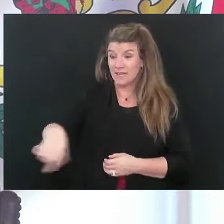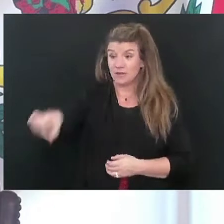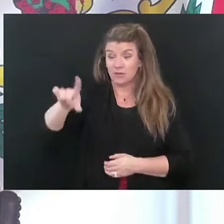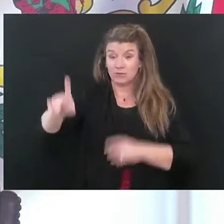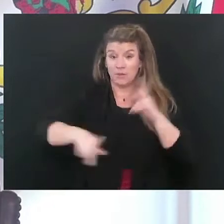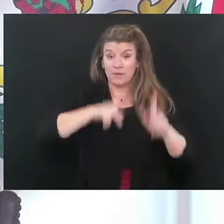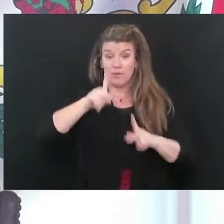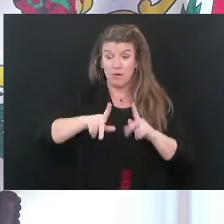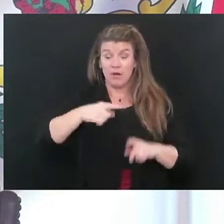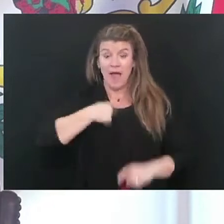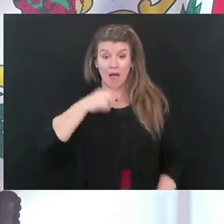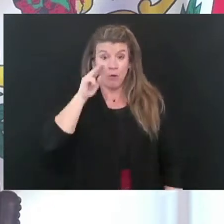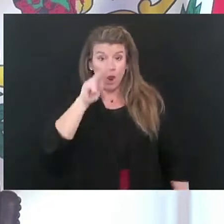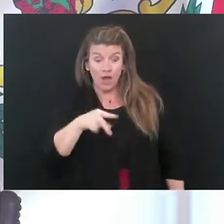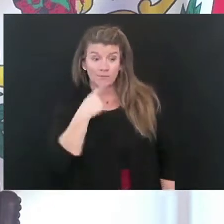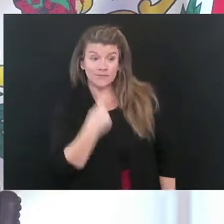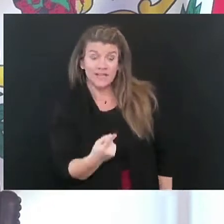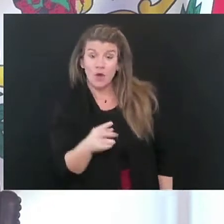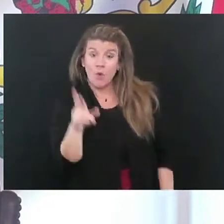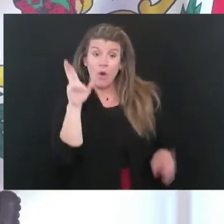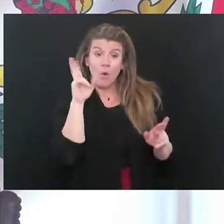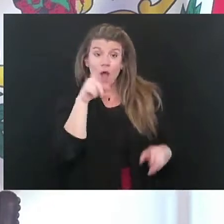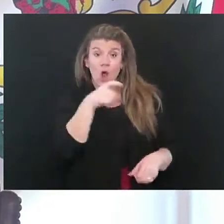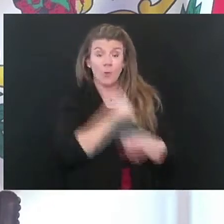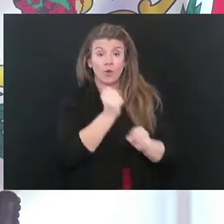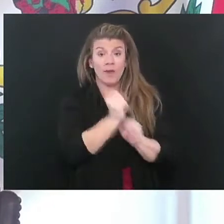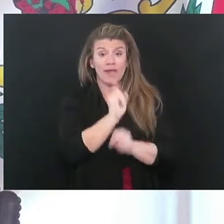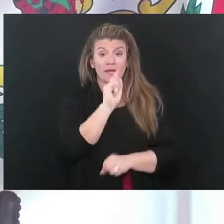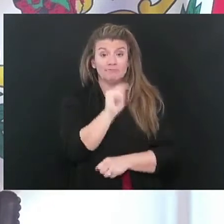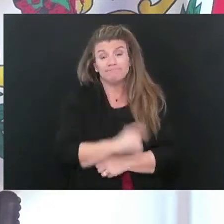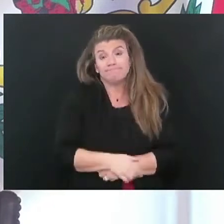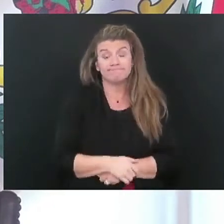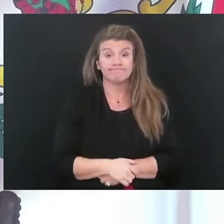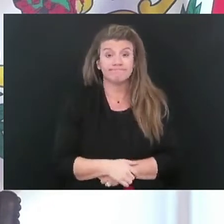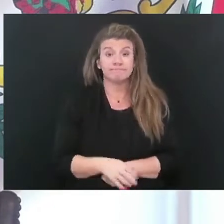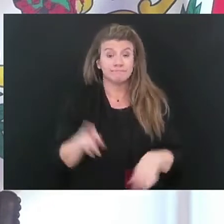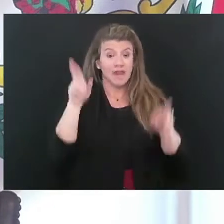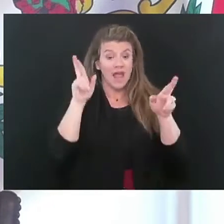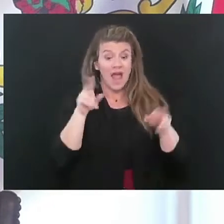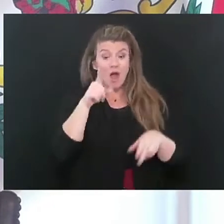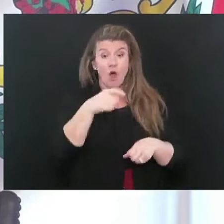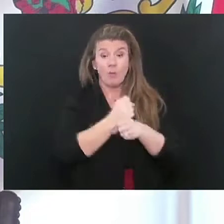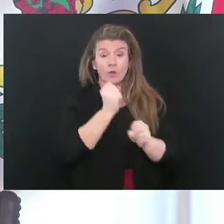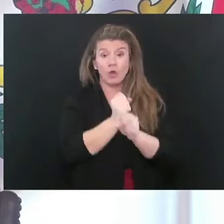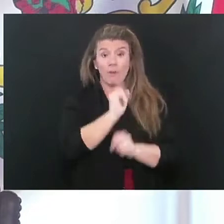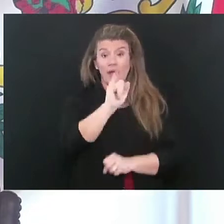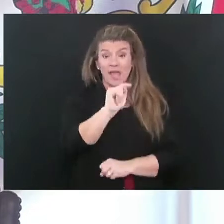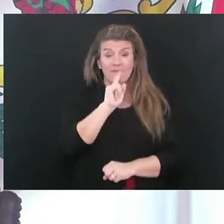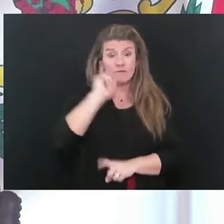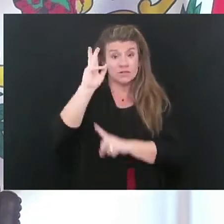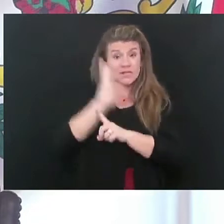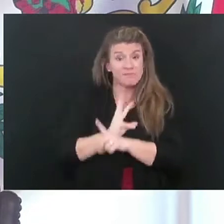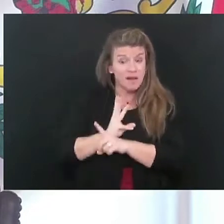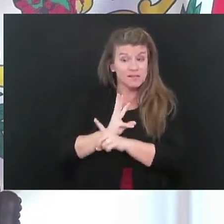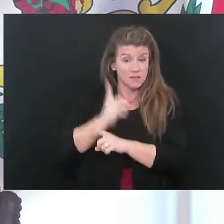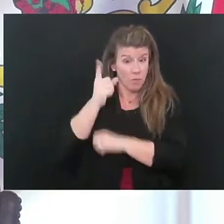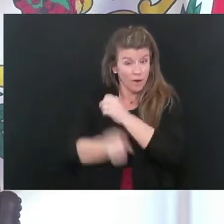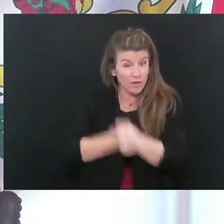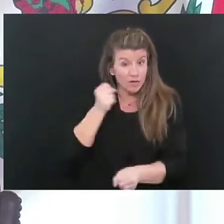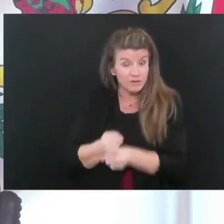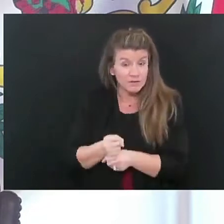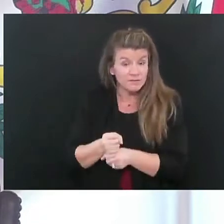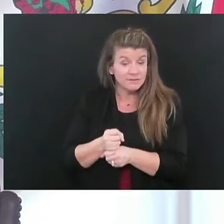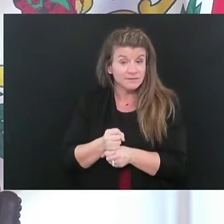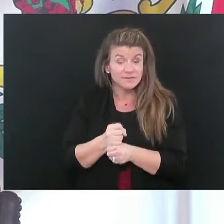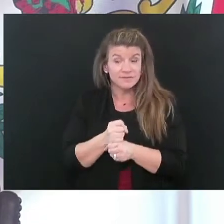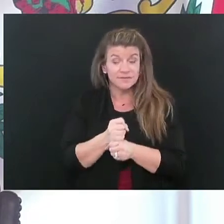I'd look right back at them and say, well, I hope you make it. I really hope you make it for 6 months or a year,